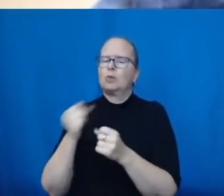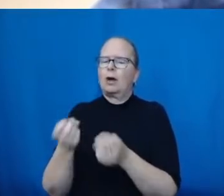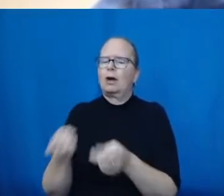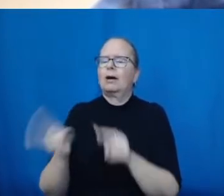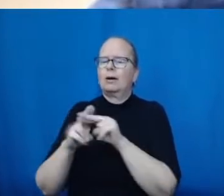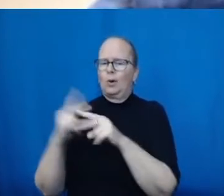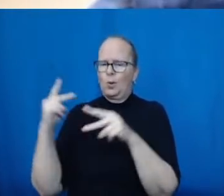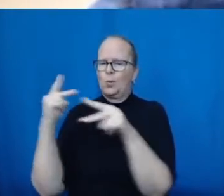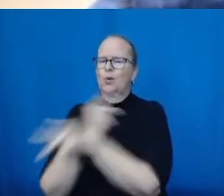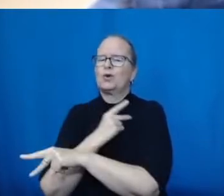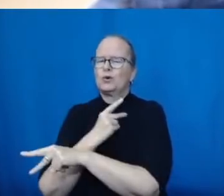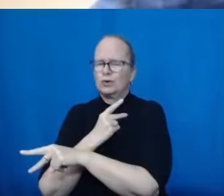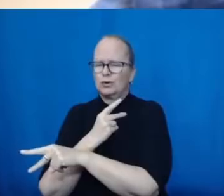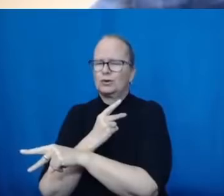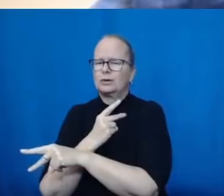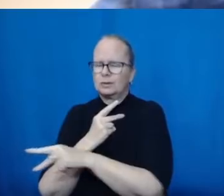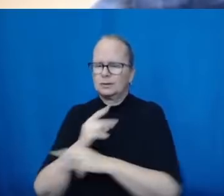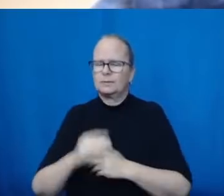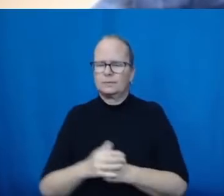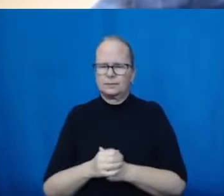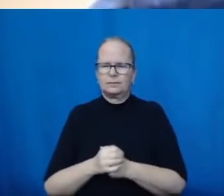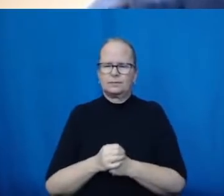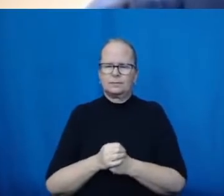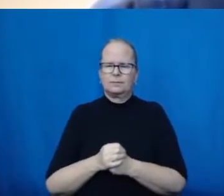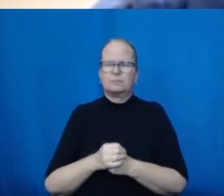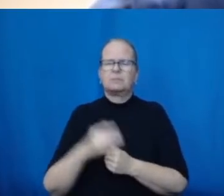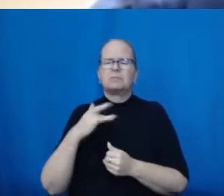revised, so it's closer to neutral or even up.